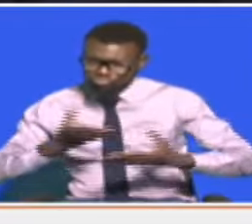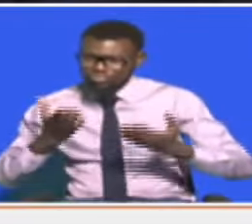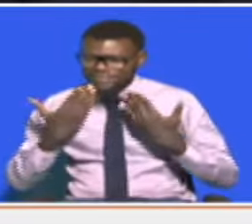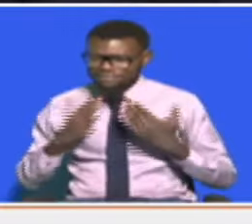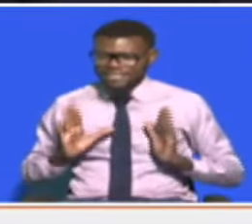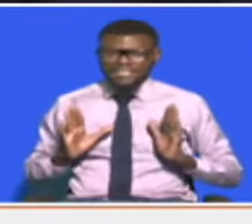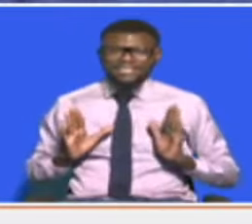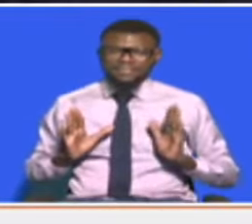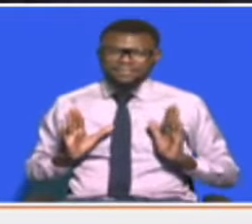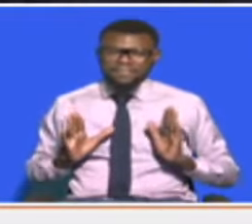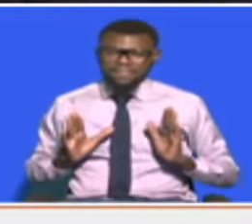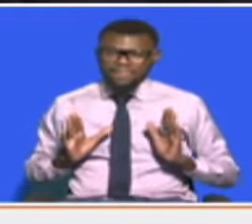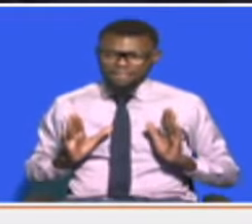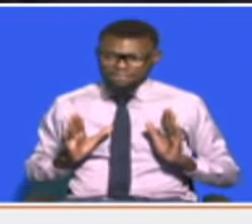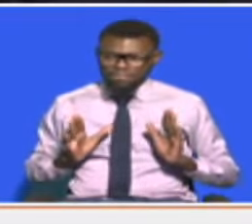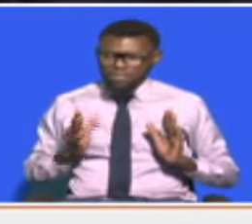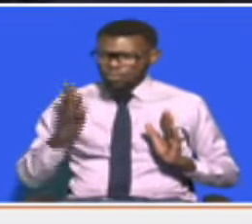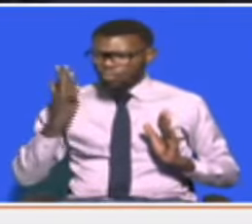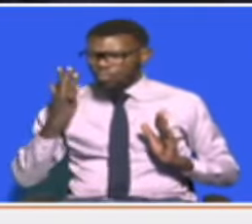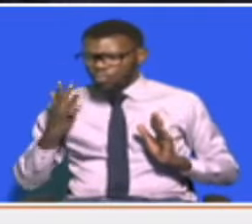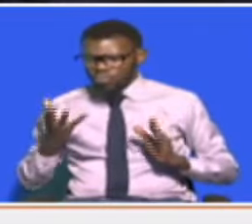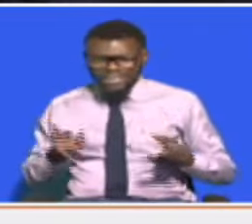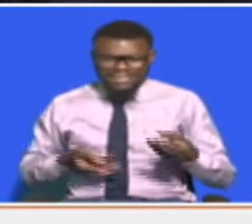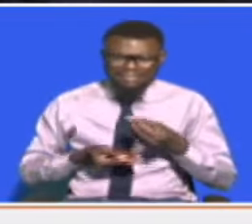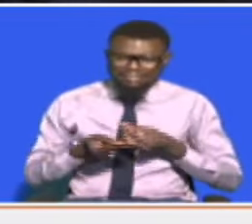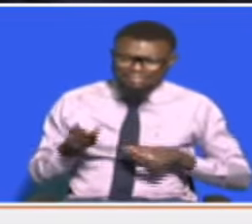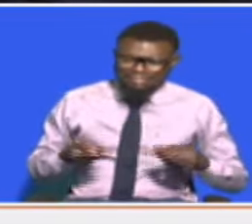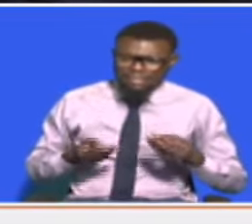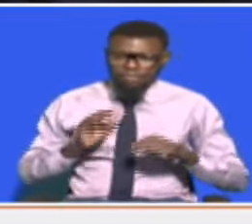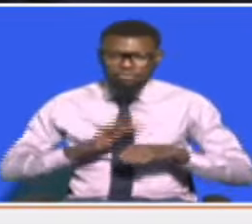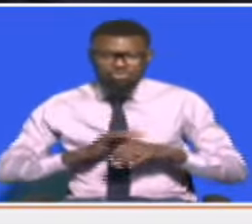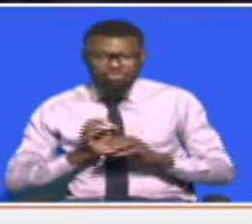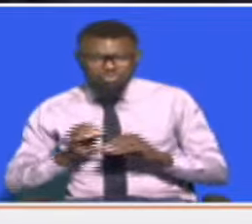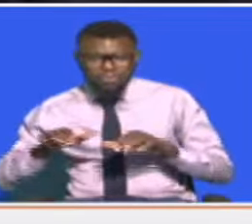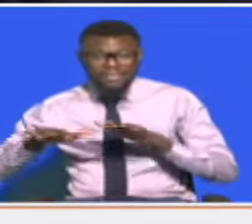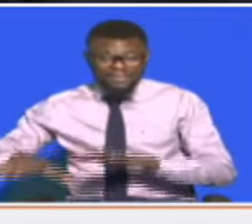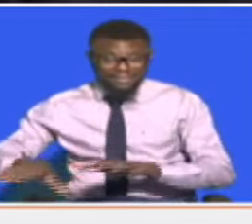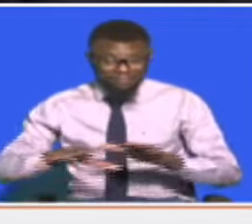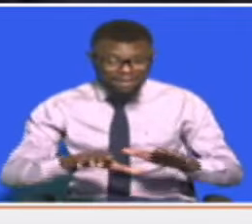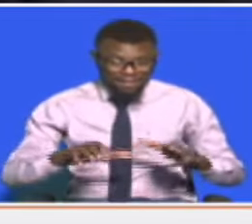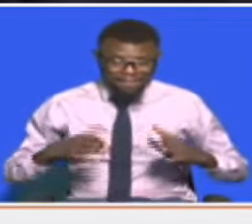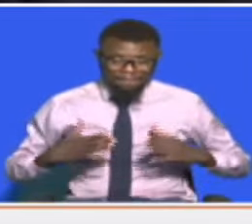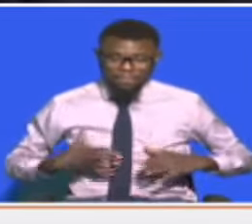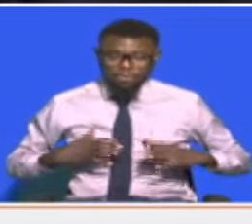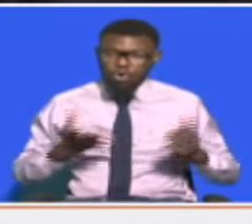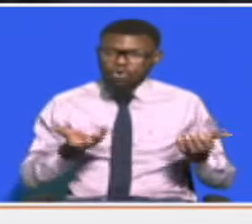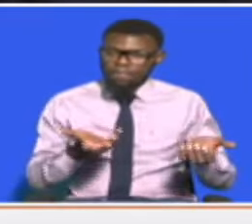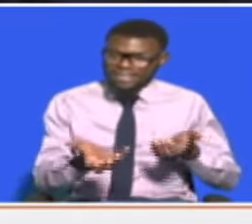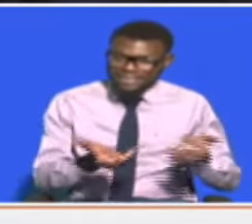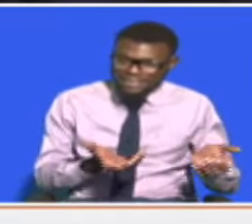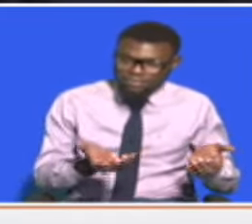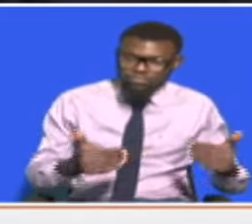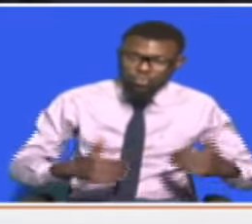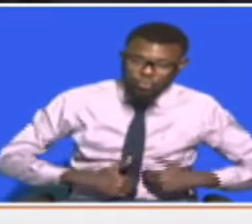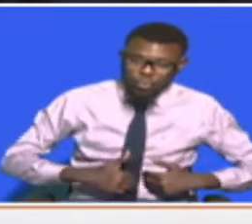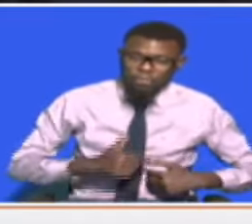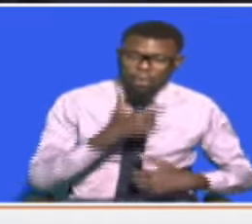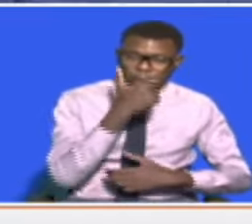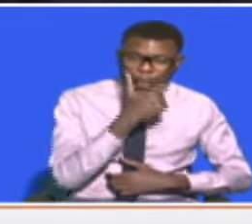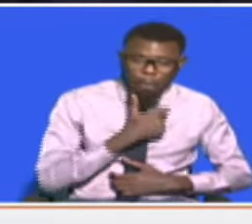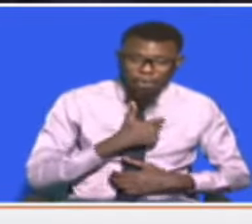fulani kisifanyike kwa sababu kinaumiza kwa njia fulani wafanye biashara vijana wazee